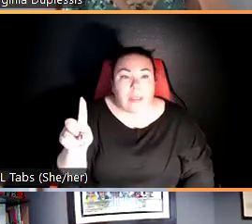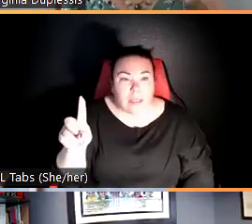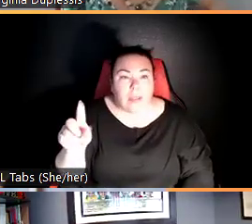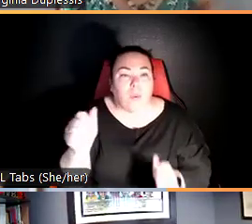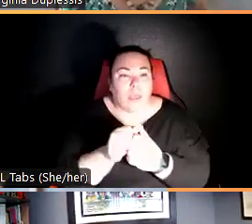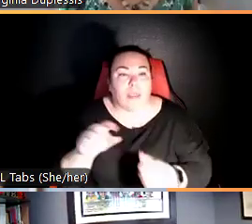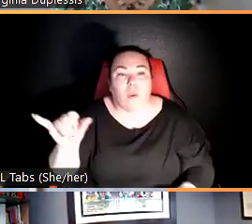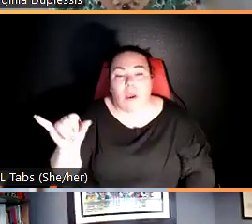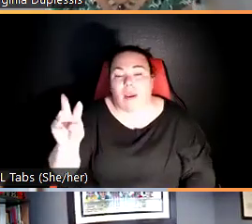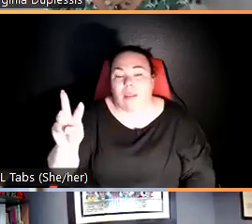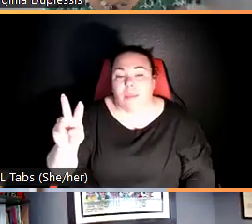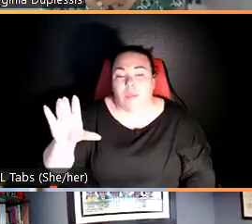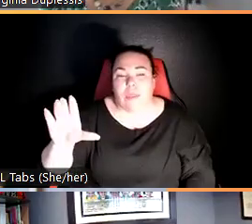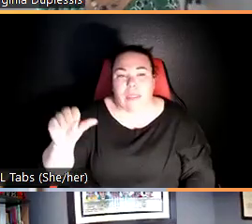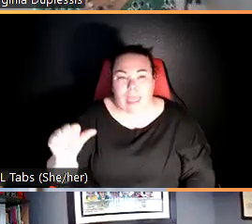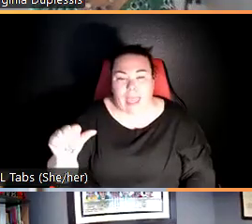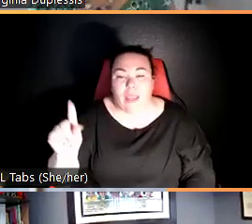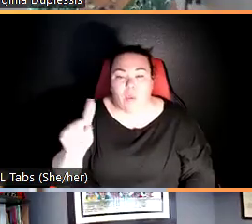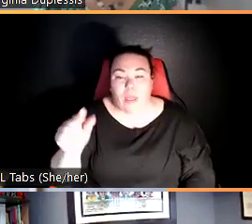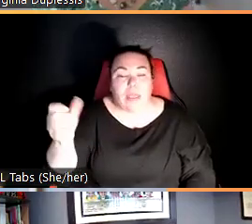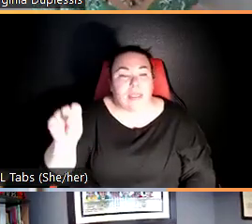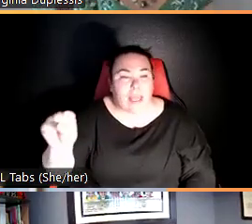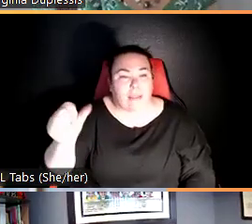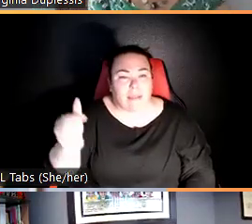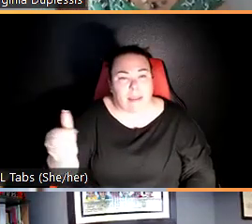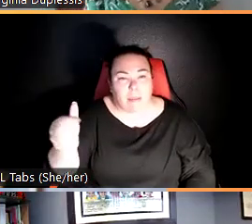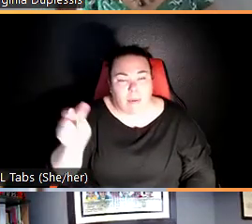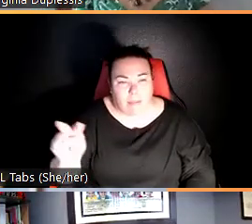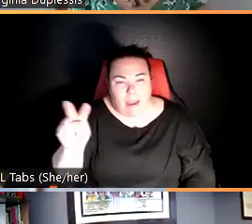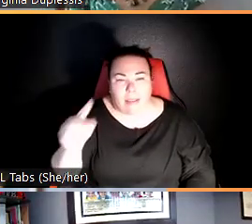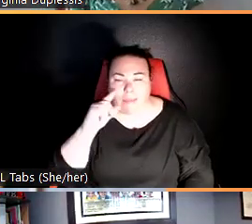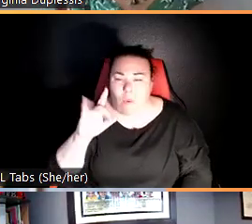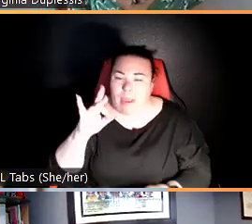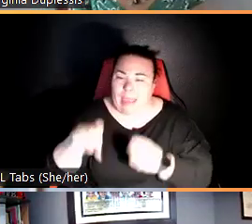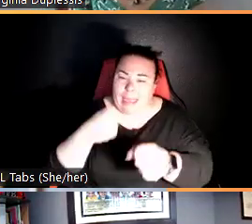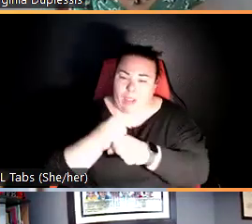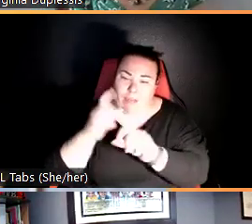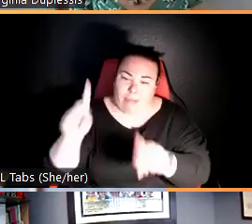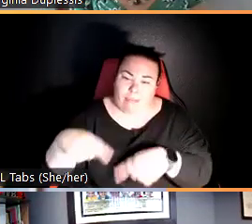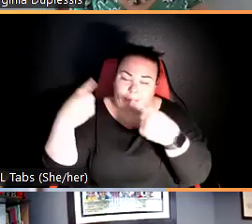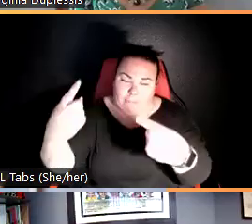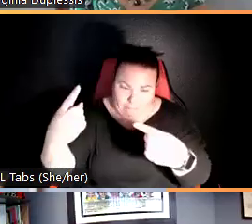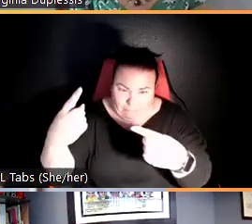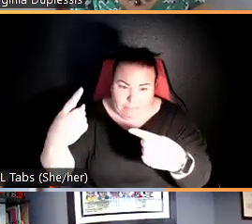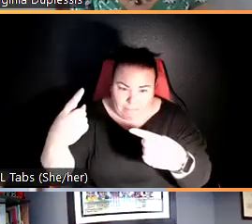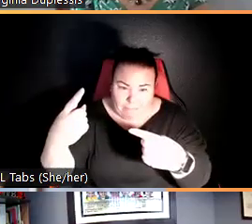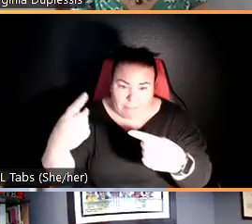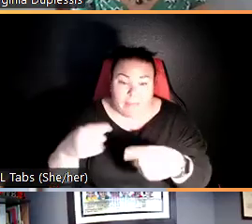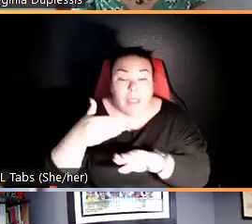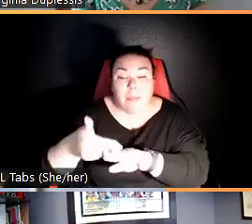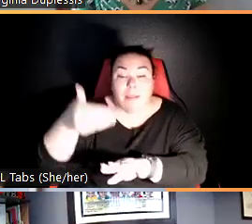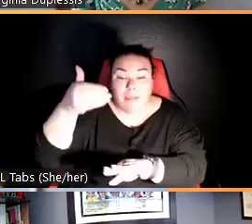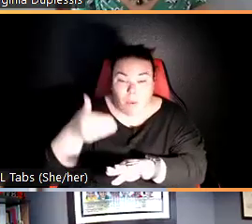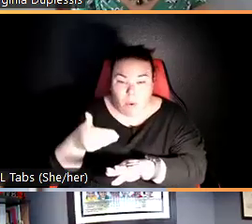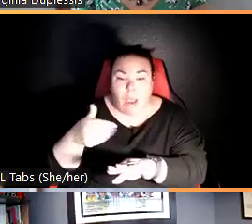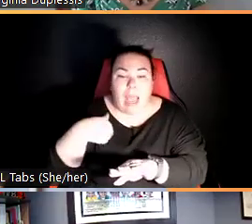Gabriel Valley now for 8 years. And prior to that was with the